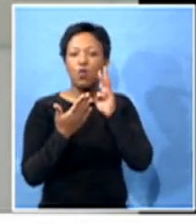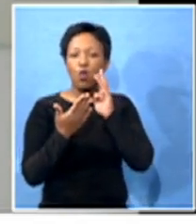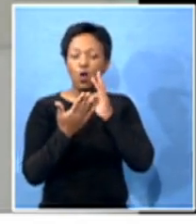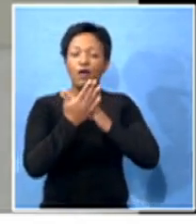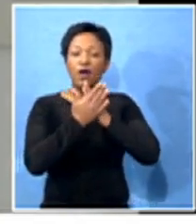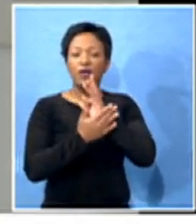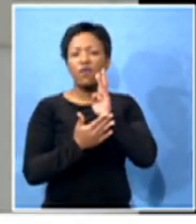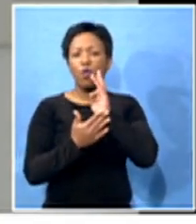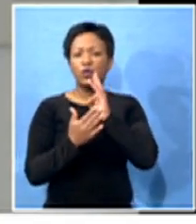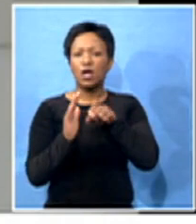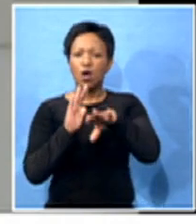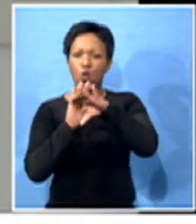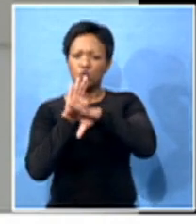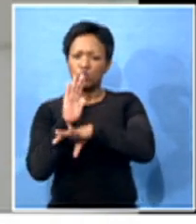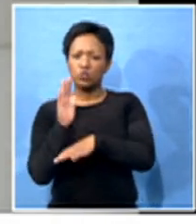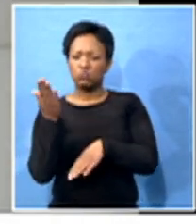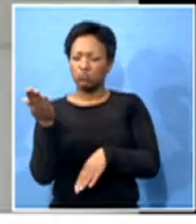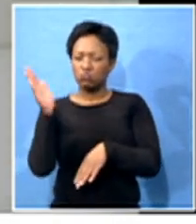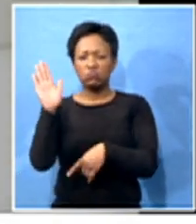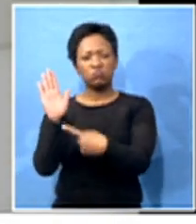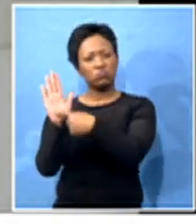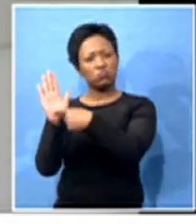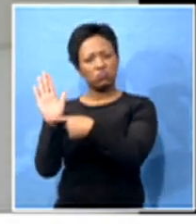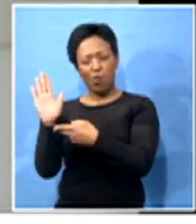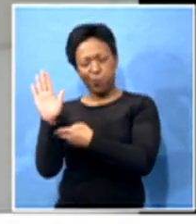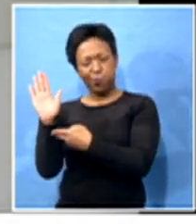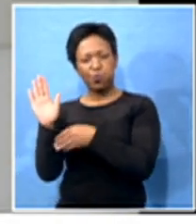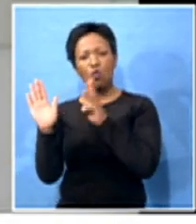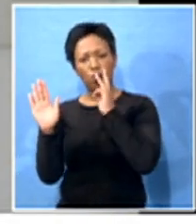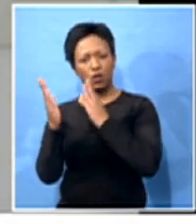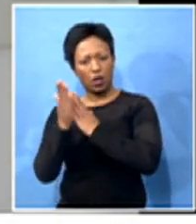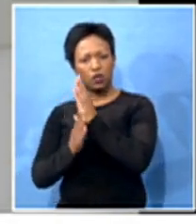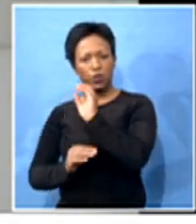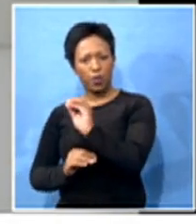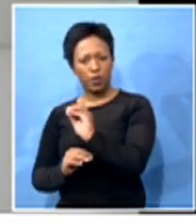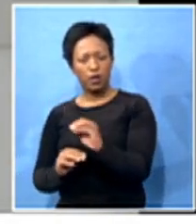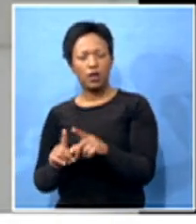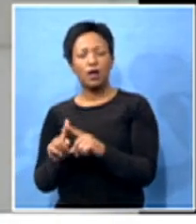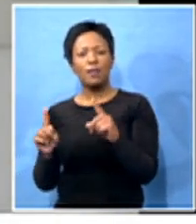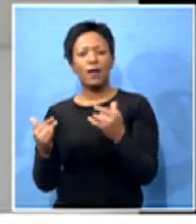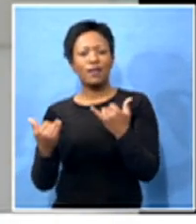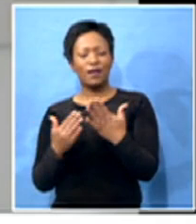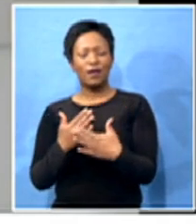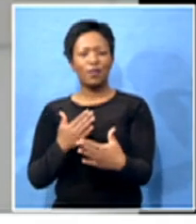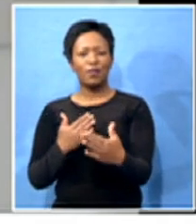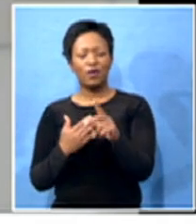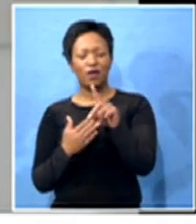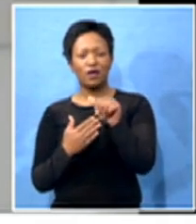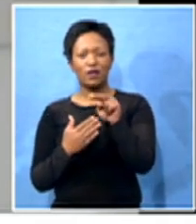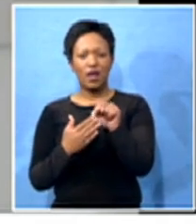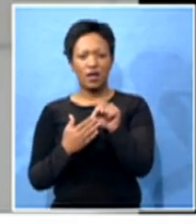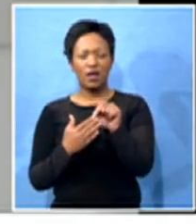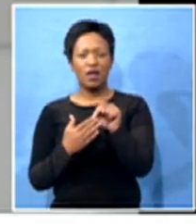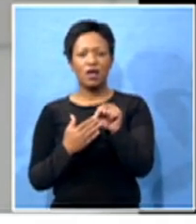right? This document of ours, it's there, right? But in reality, we have a dam like the Whoop Dam in